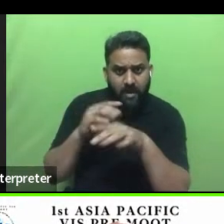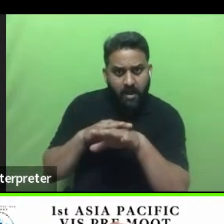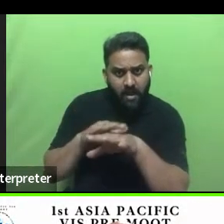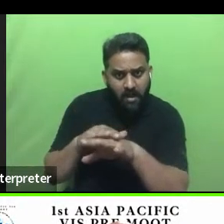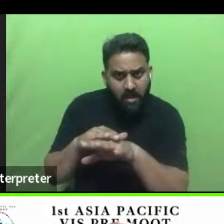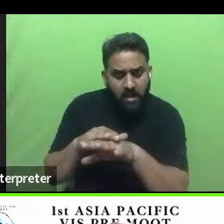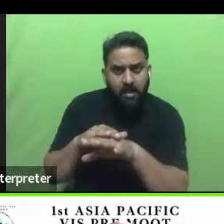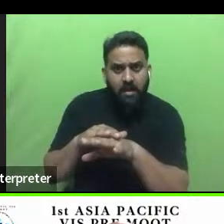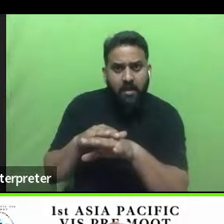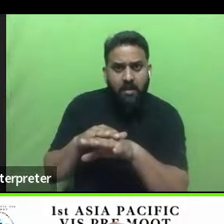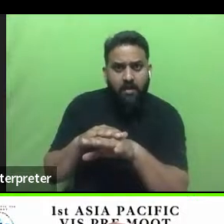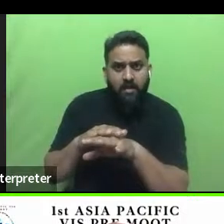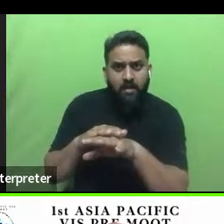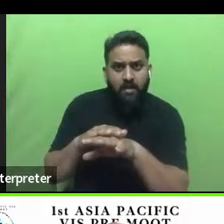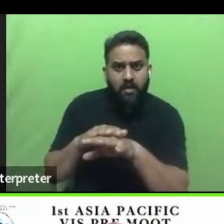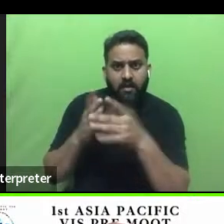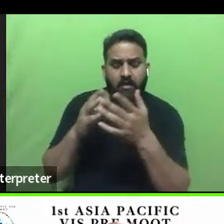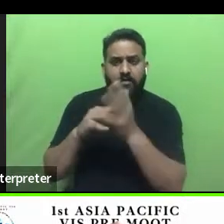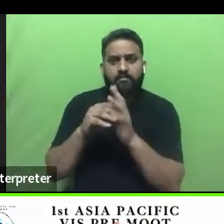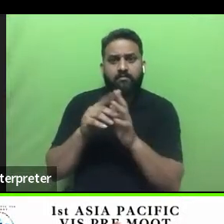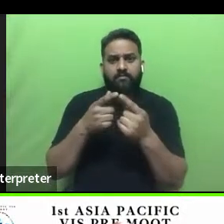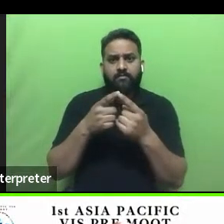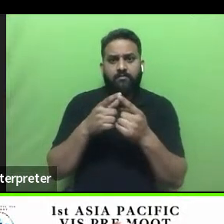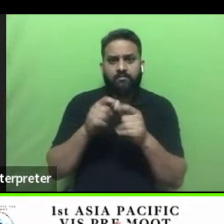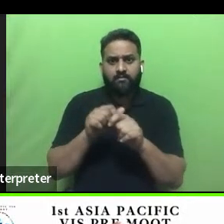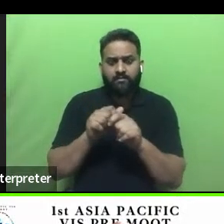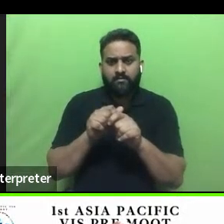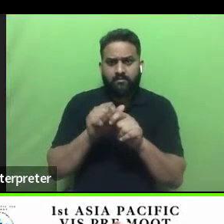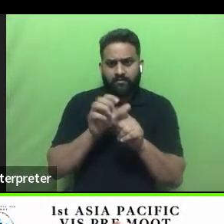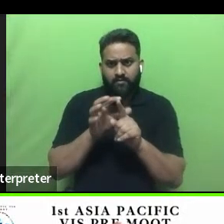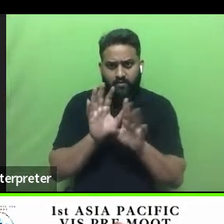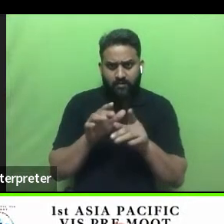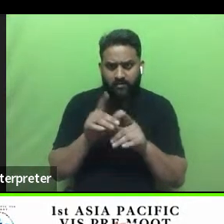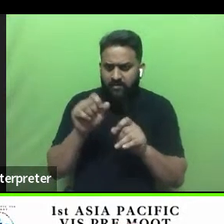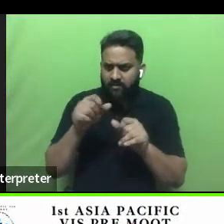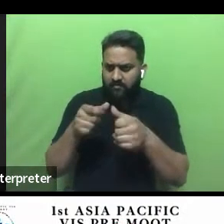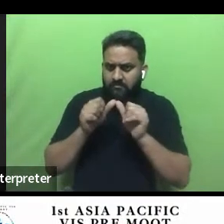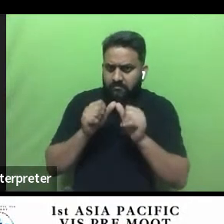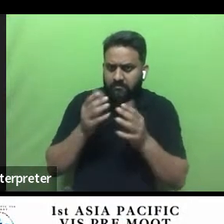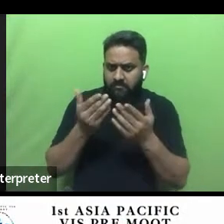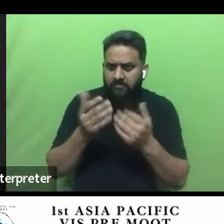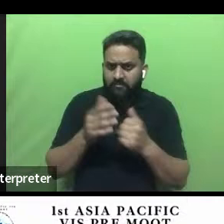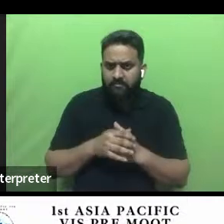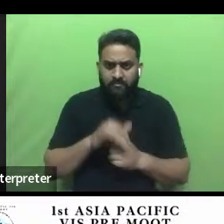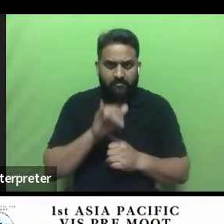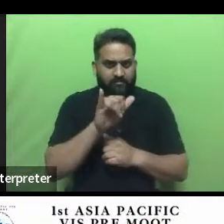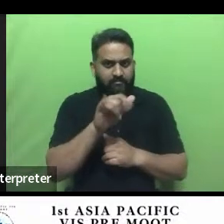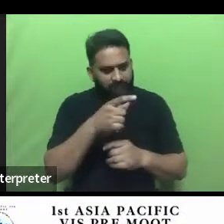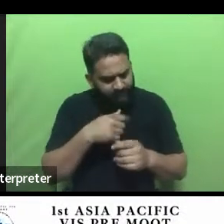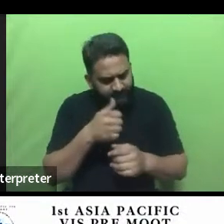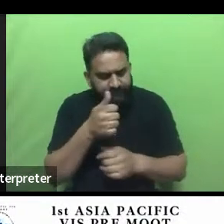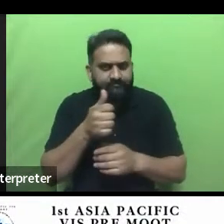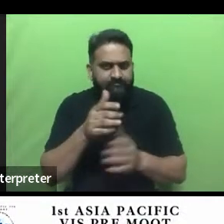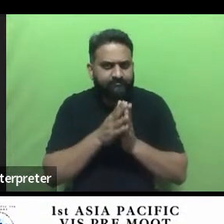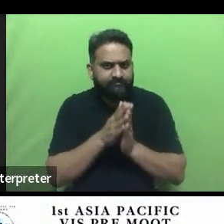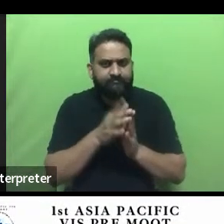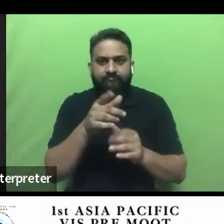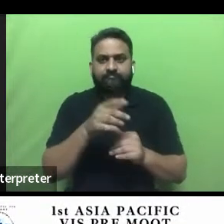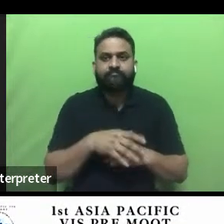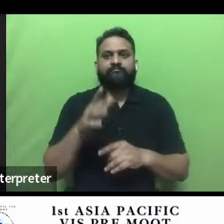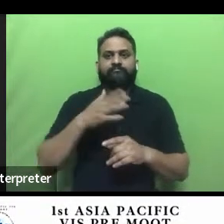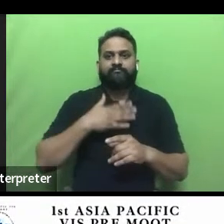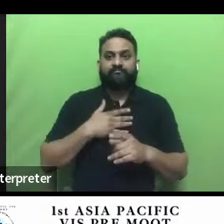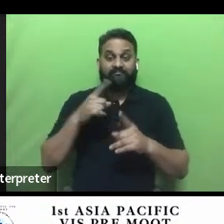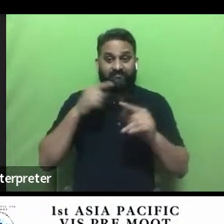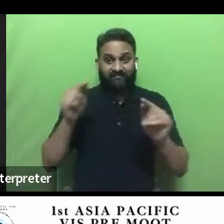Because parties have been in the course of dealing. Can you answer that, please? Yes, Mr. Arbitrator. While we do not dispute